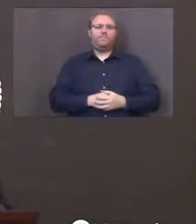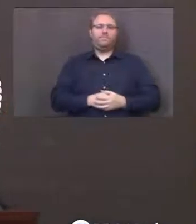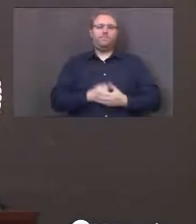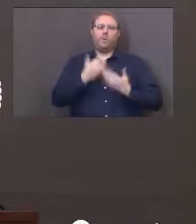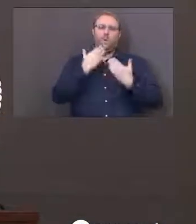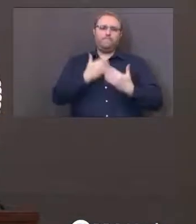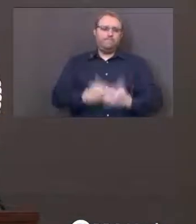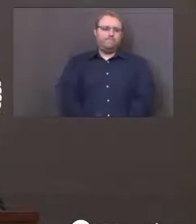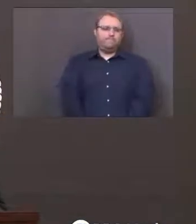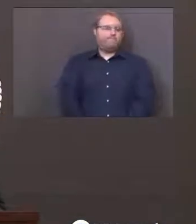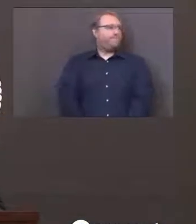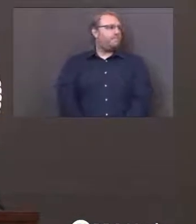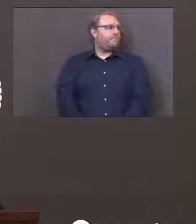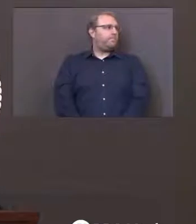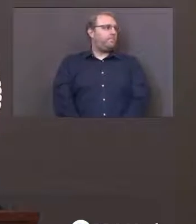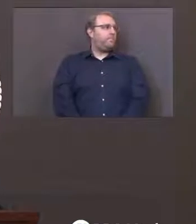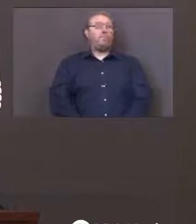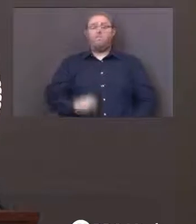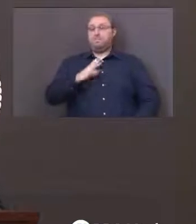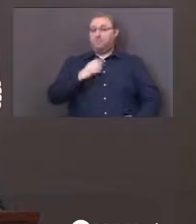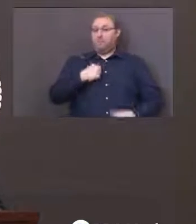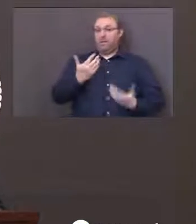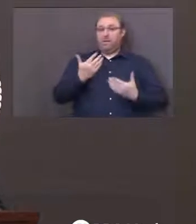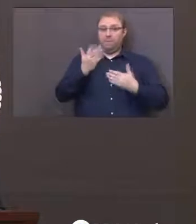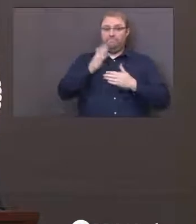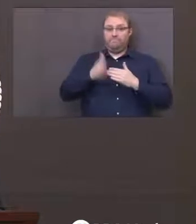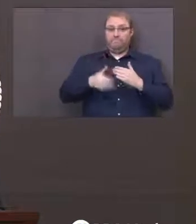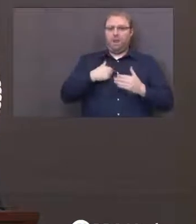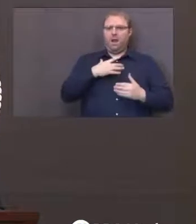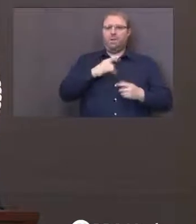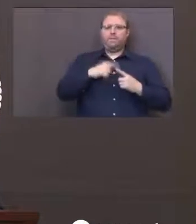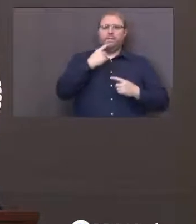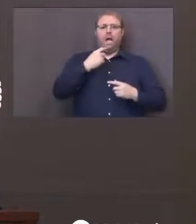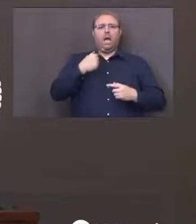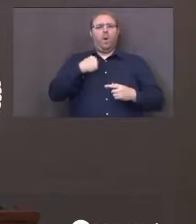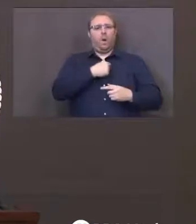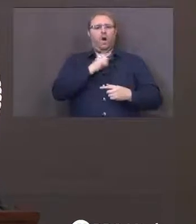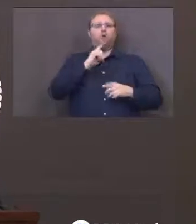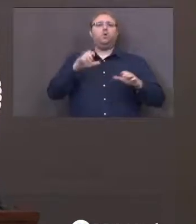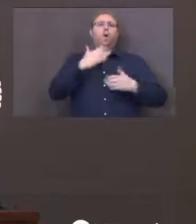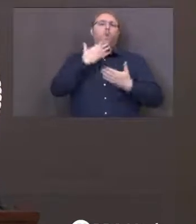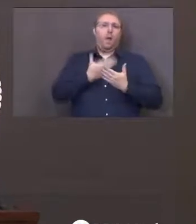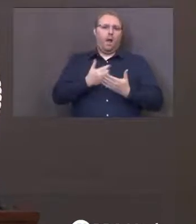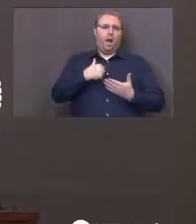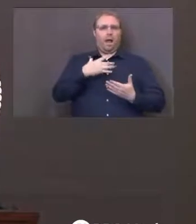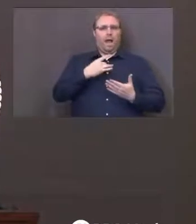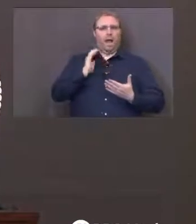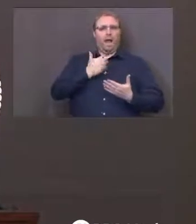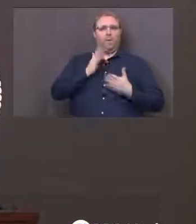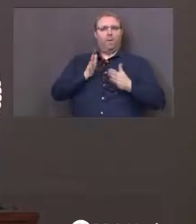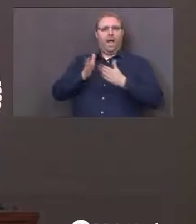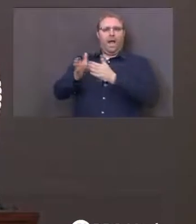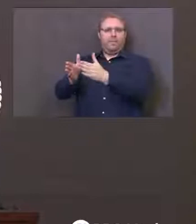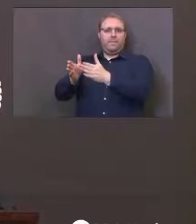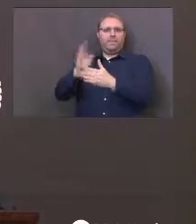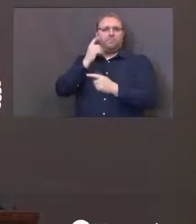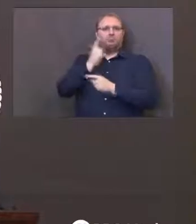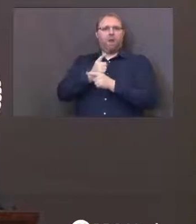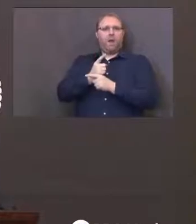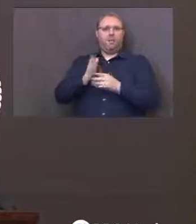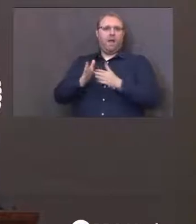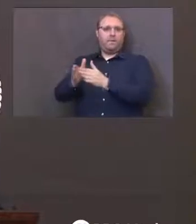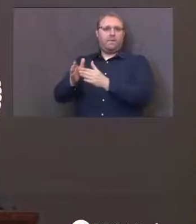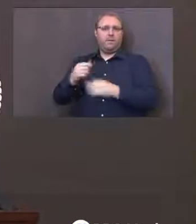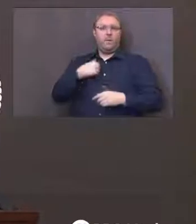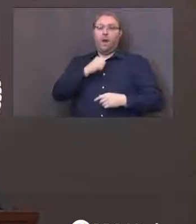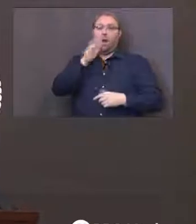Thank you, President. Let me just conclude by saying, again, I like the trend. I like the road that we're on. We're going in the right direction. We're not the